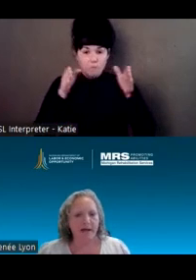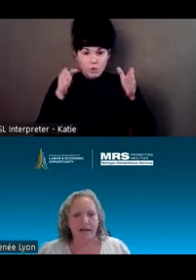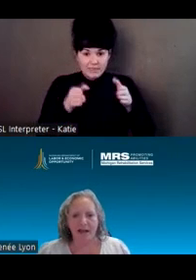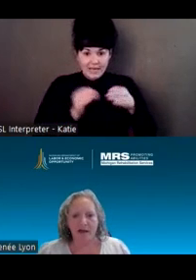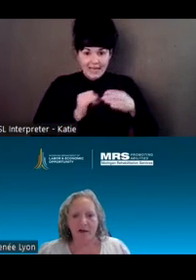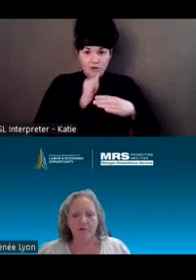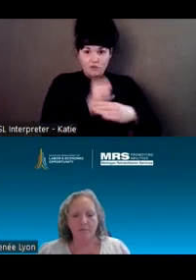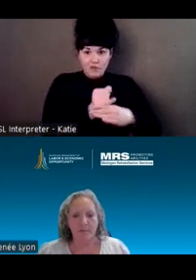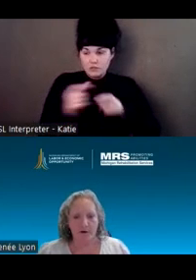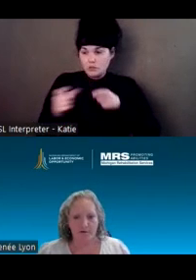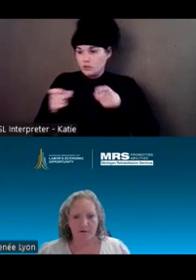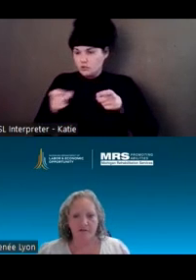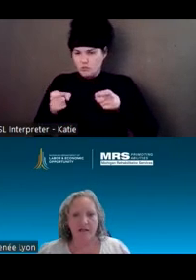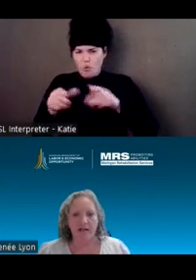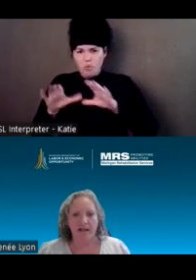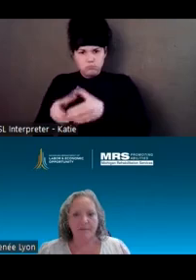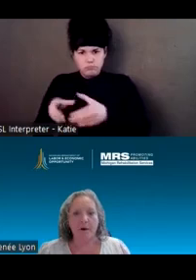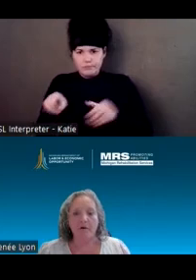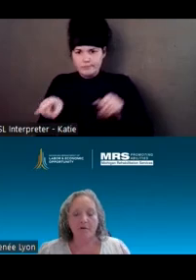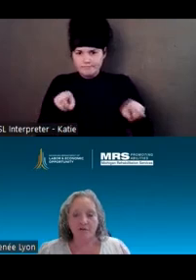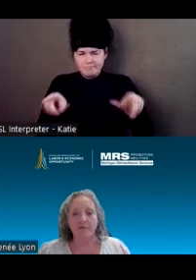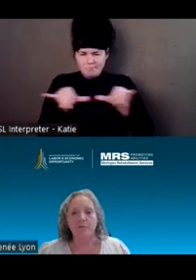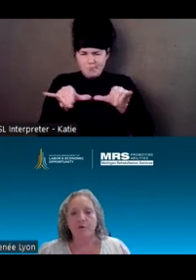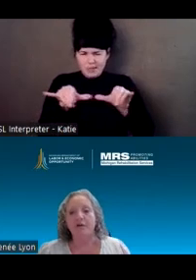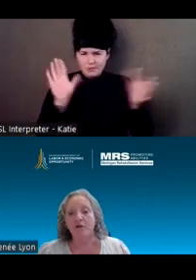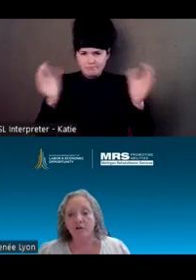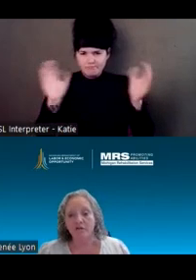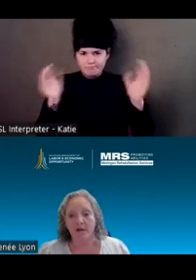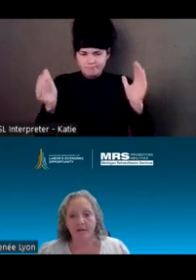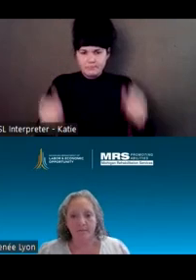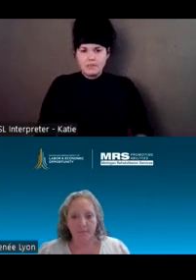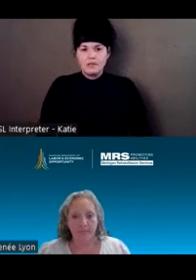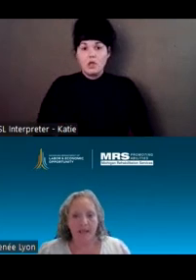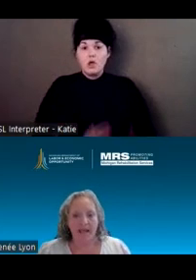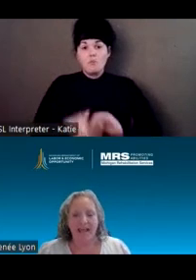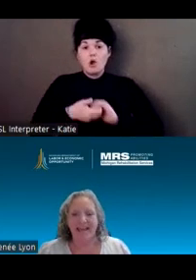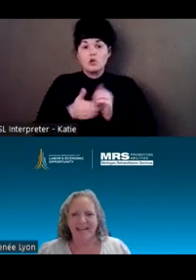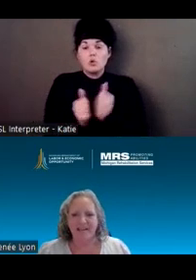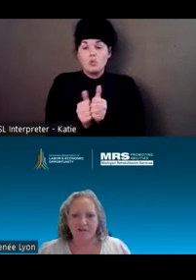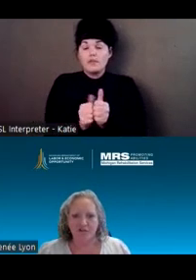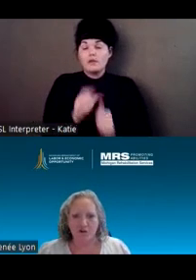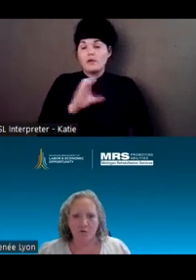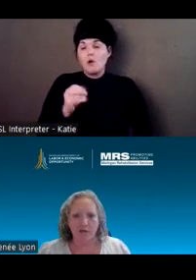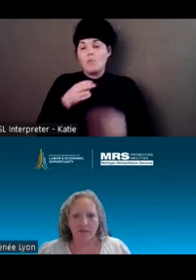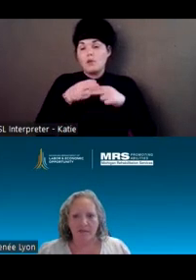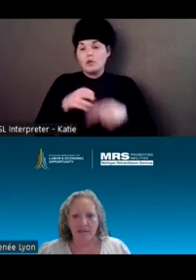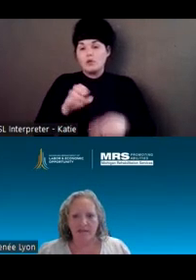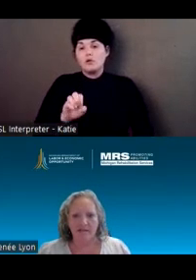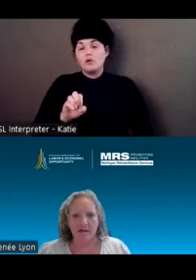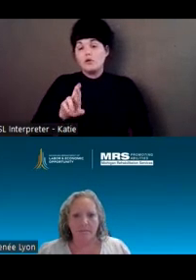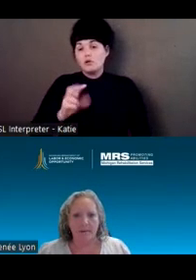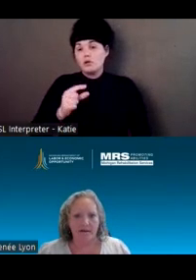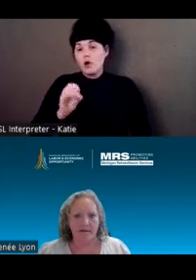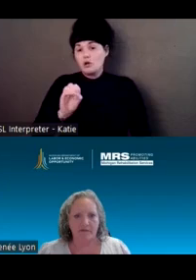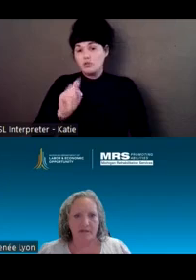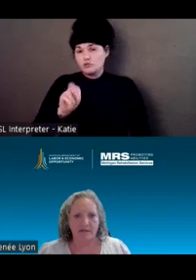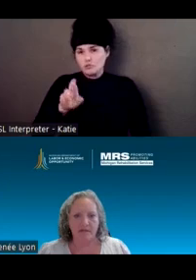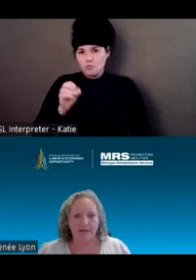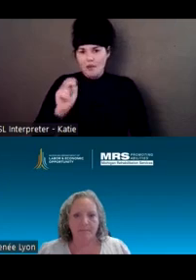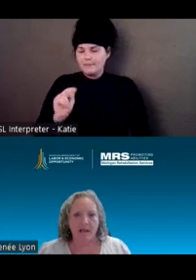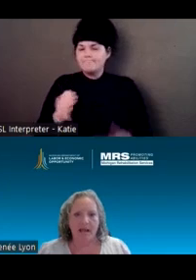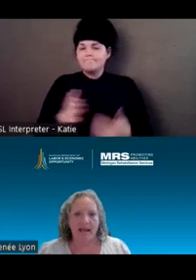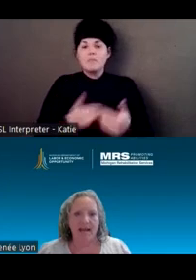conducted by health partners in partnership with Ergotron, and it showed these